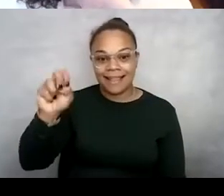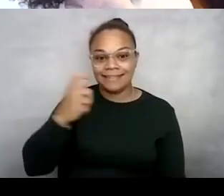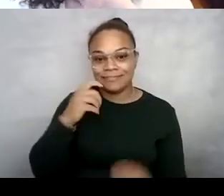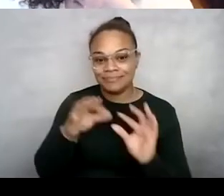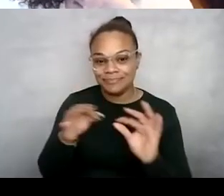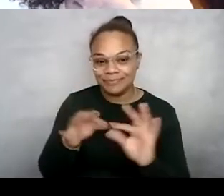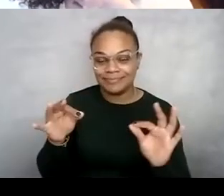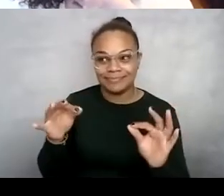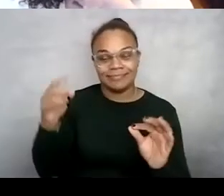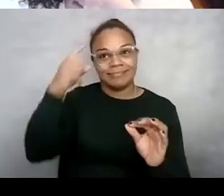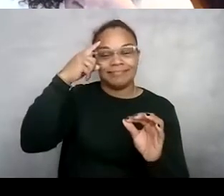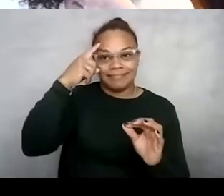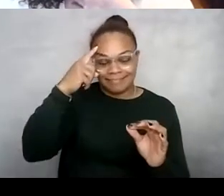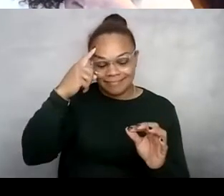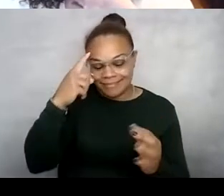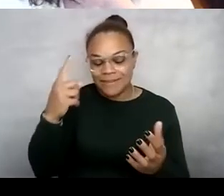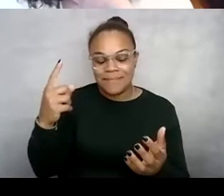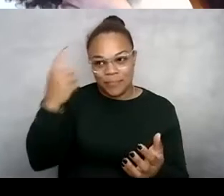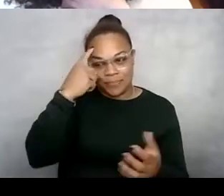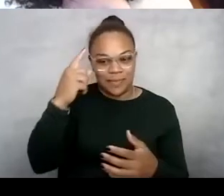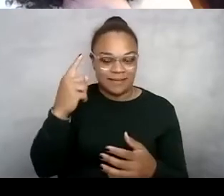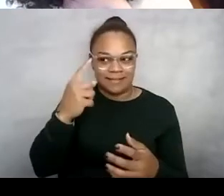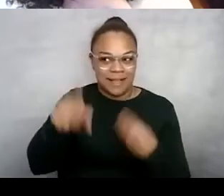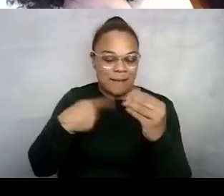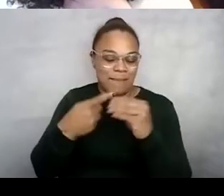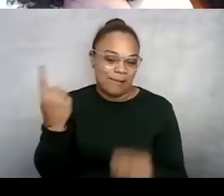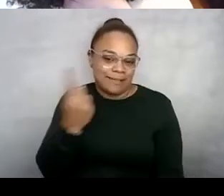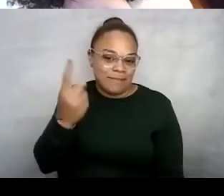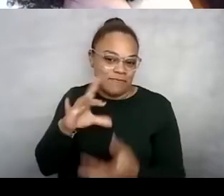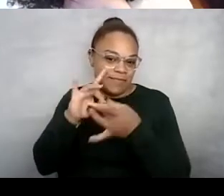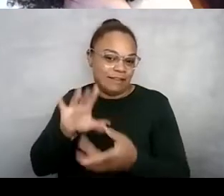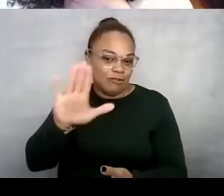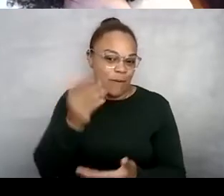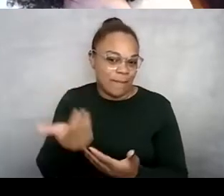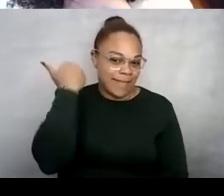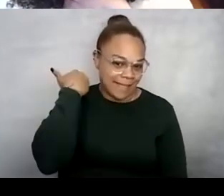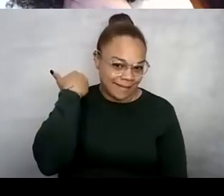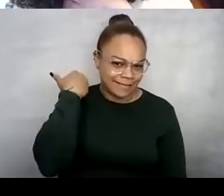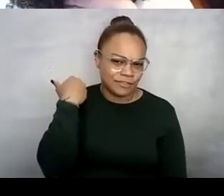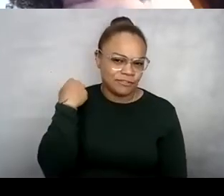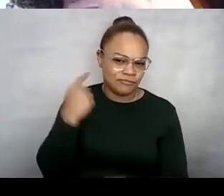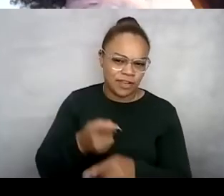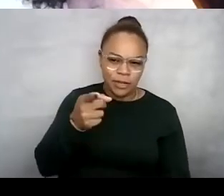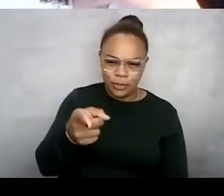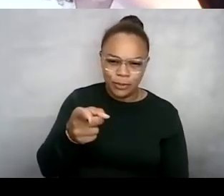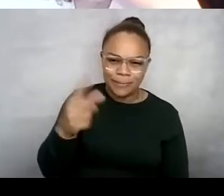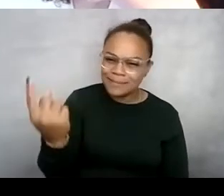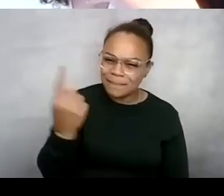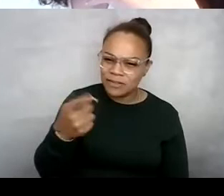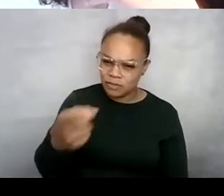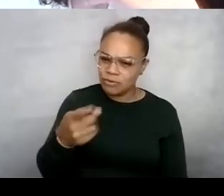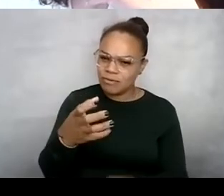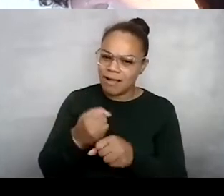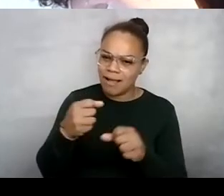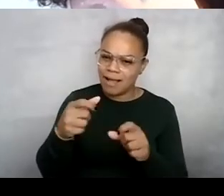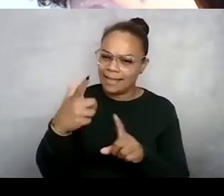you win? You lettered in something, right? Would you share?